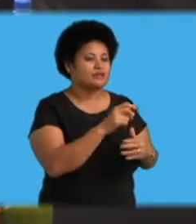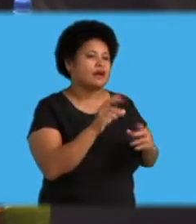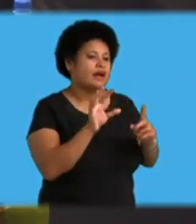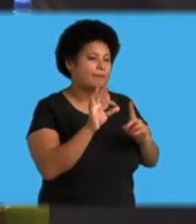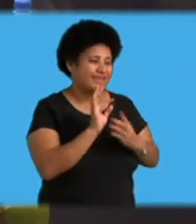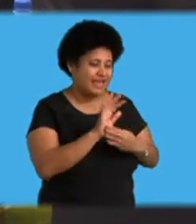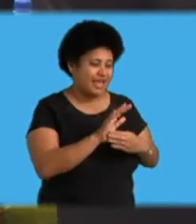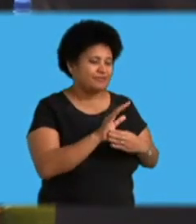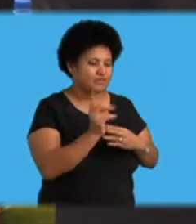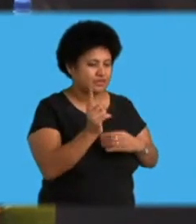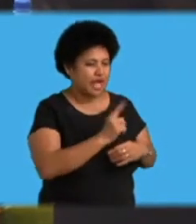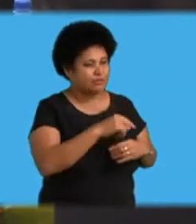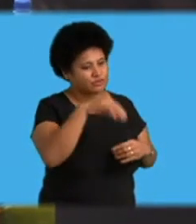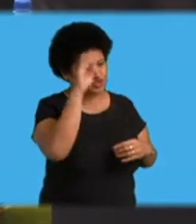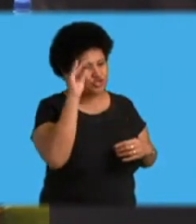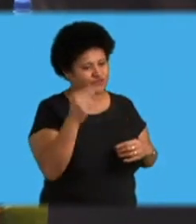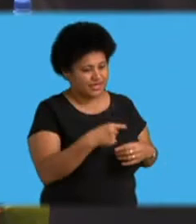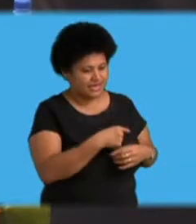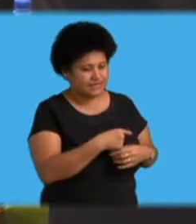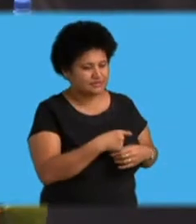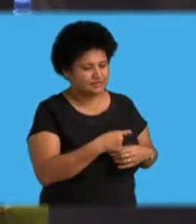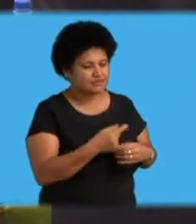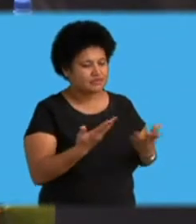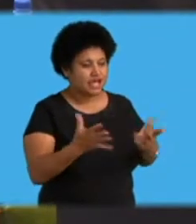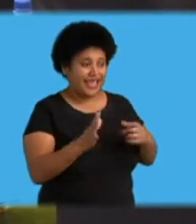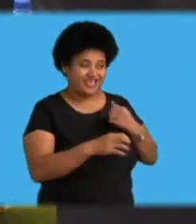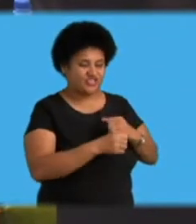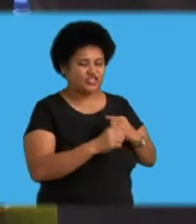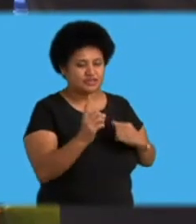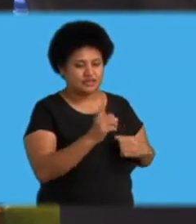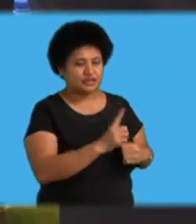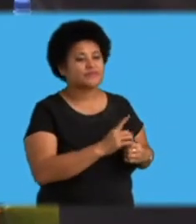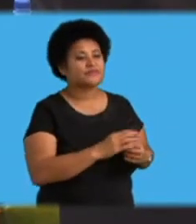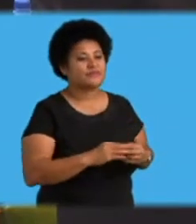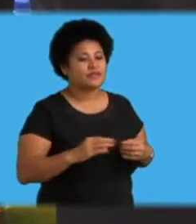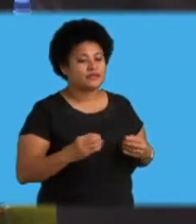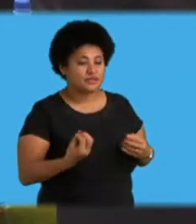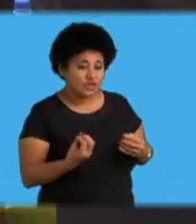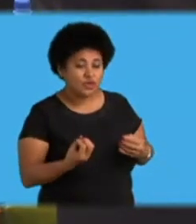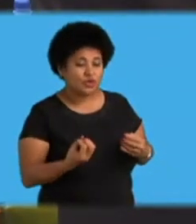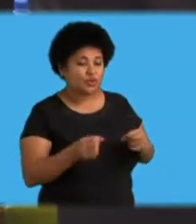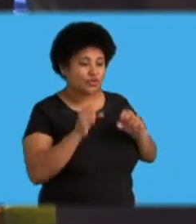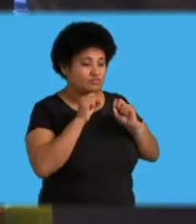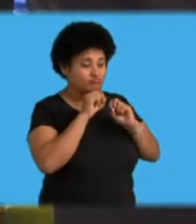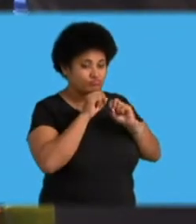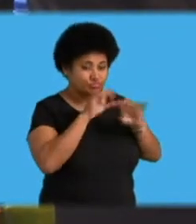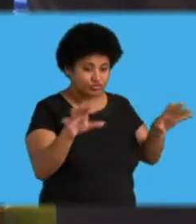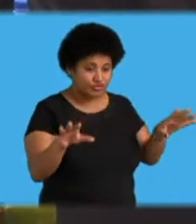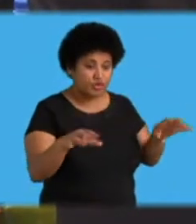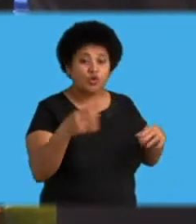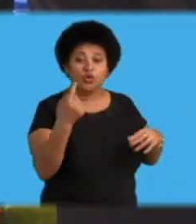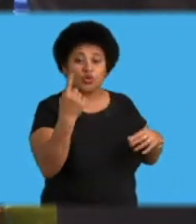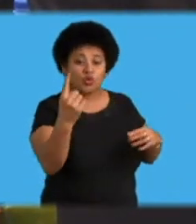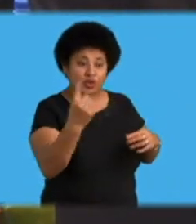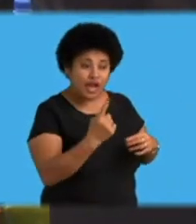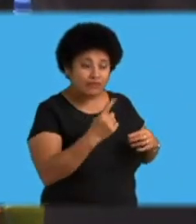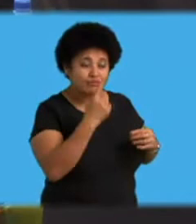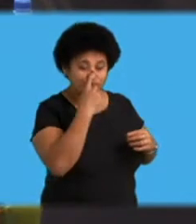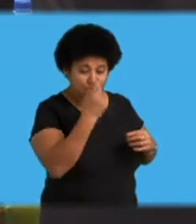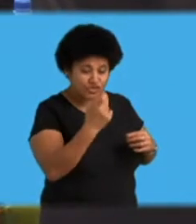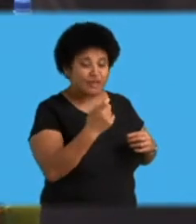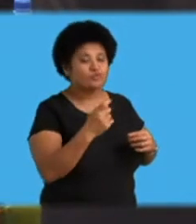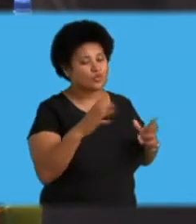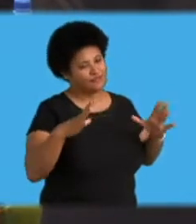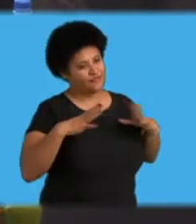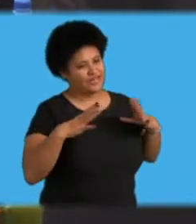mobilized, Madam Speaker, so we had various activities. And that day, too, we said that anyone coming to the museum that day, there will be a free entry to the museum, Madam